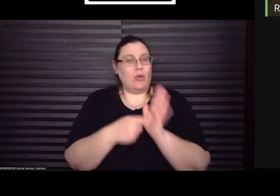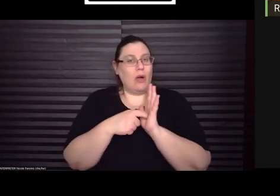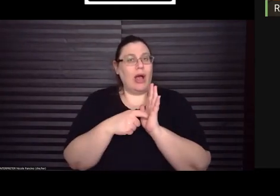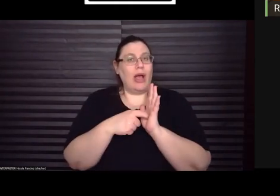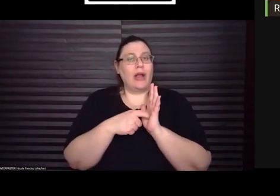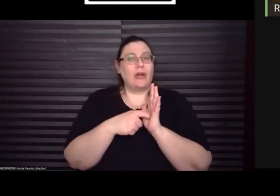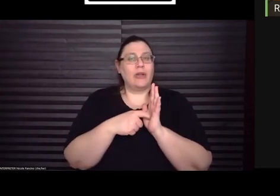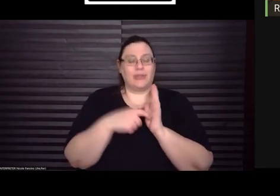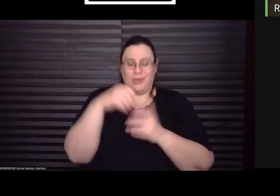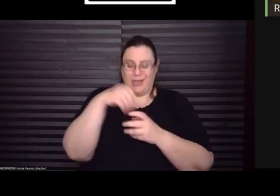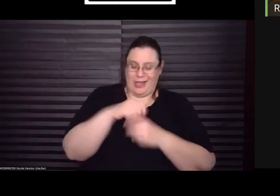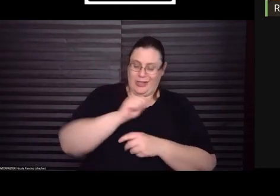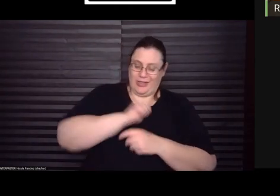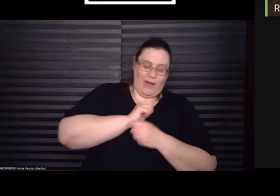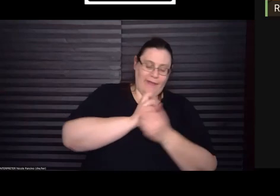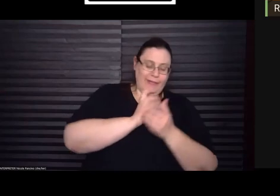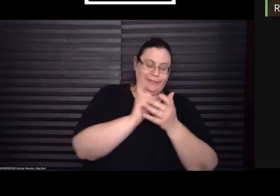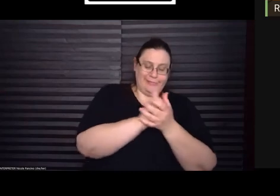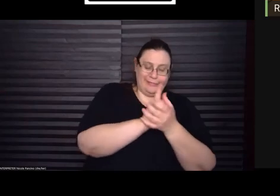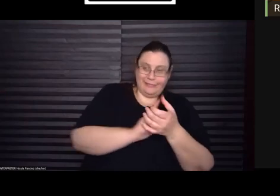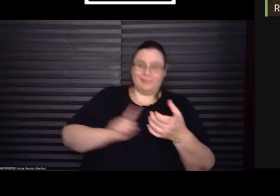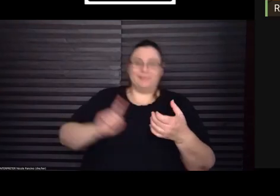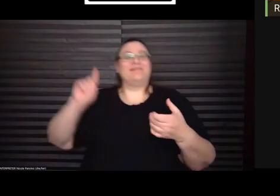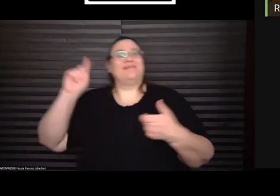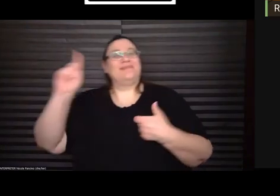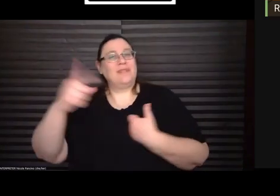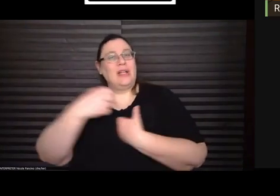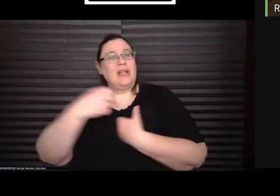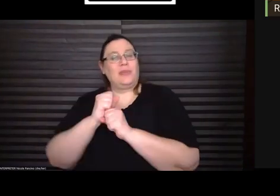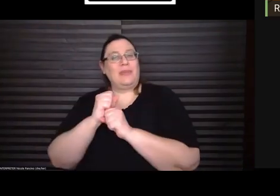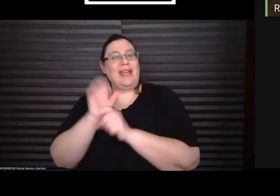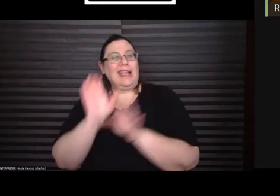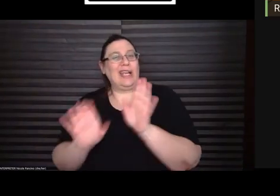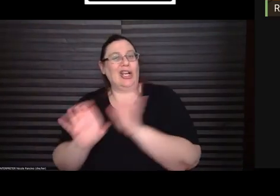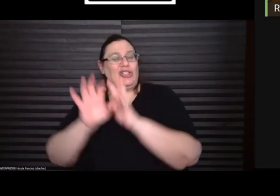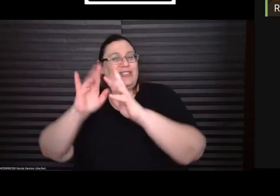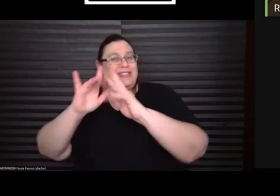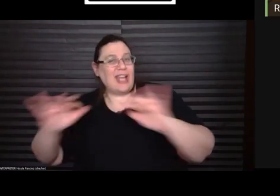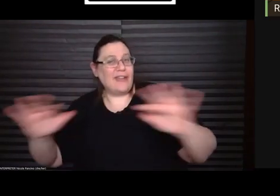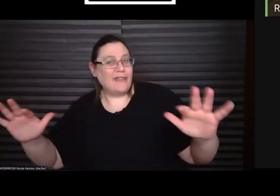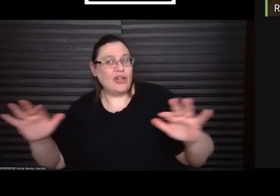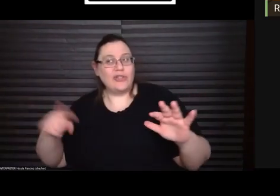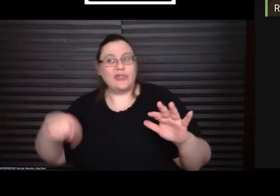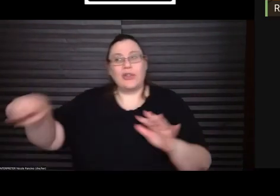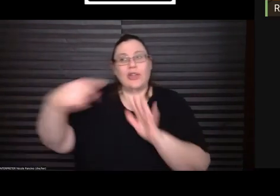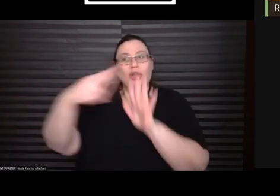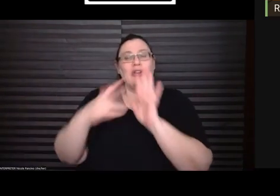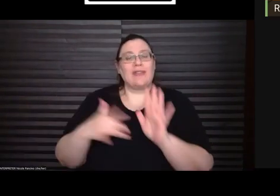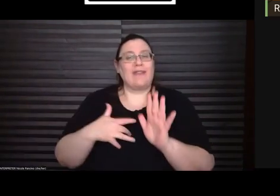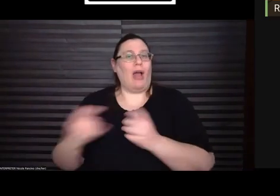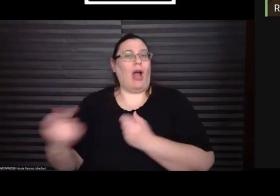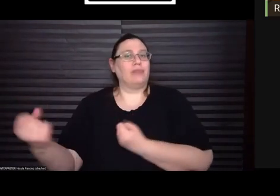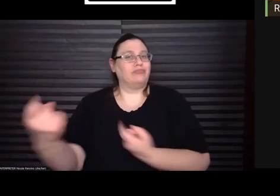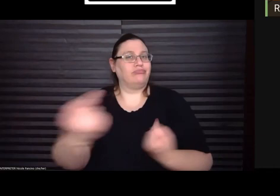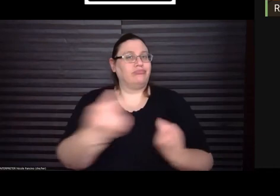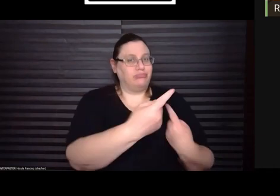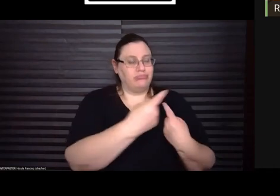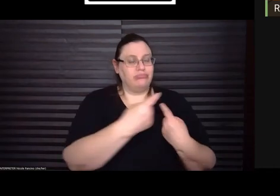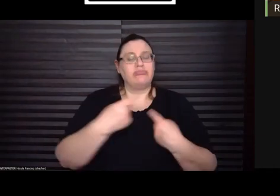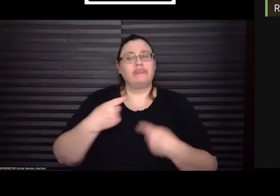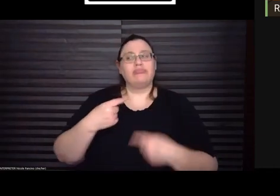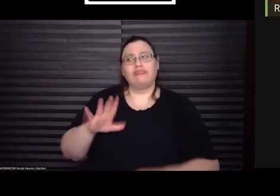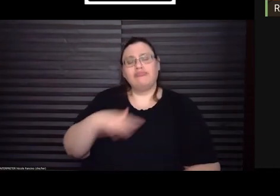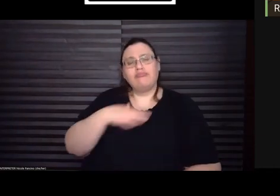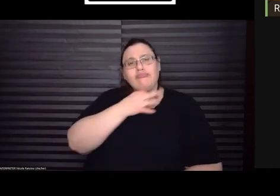step outside of yourself to create diverse characters with whom your readers can empathize. And